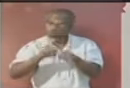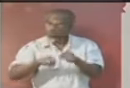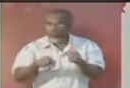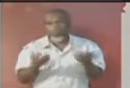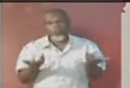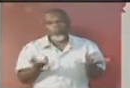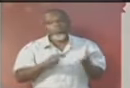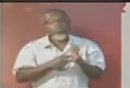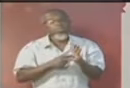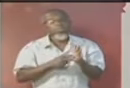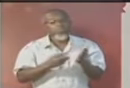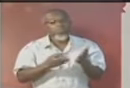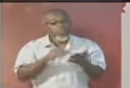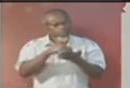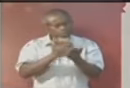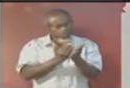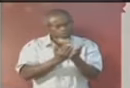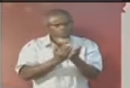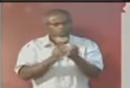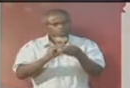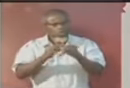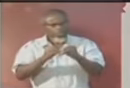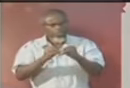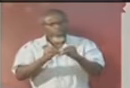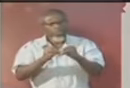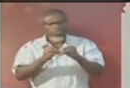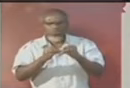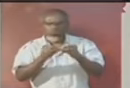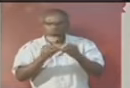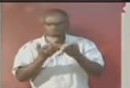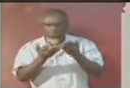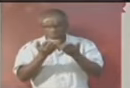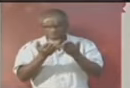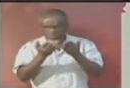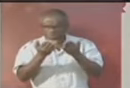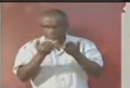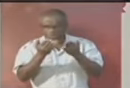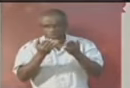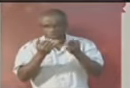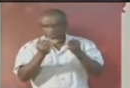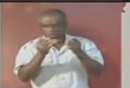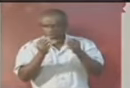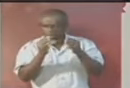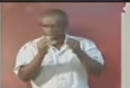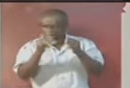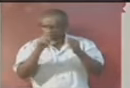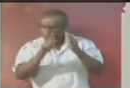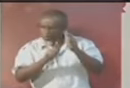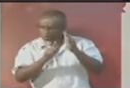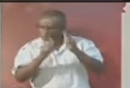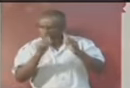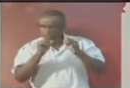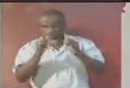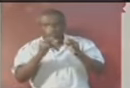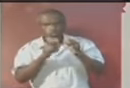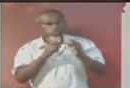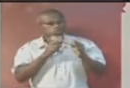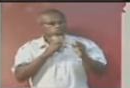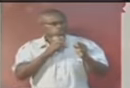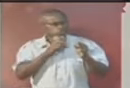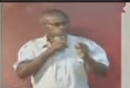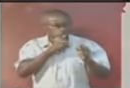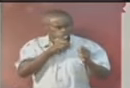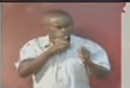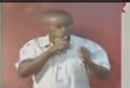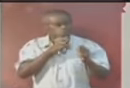little askew this week. I think we wait until next week. Don't let the figures be a real guide. What we are using, as